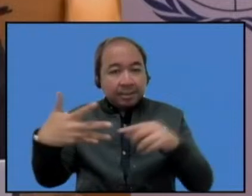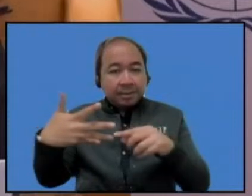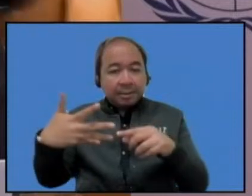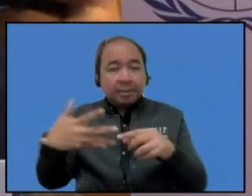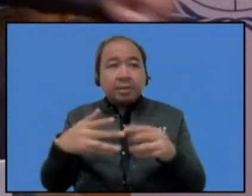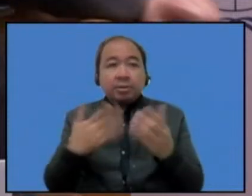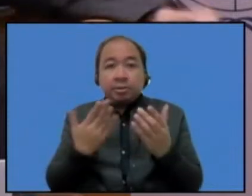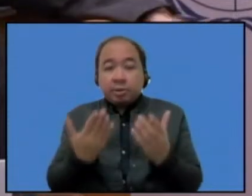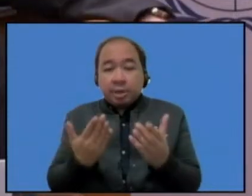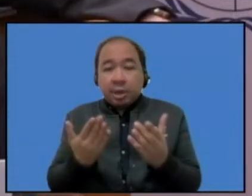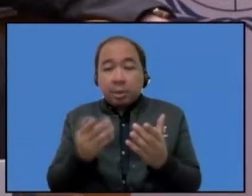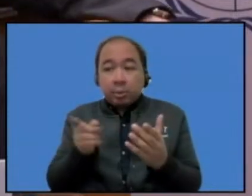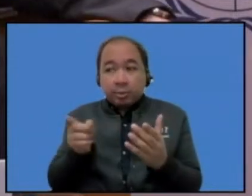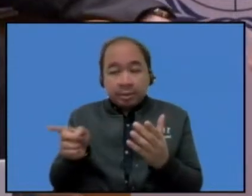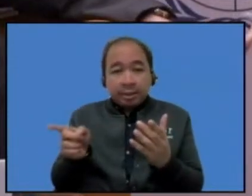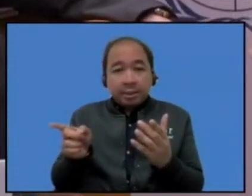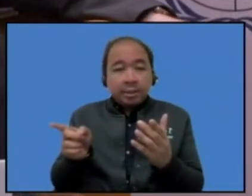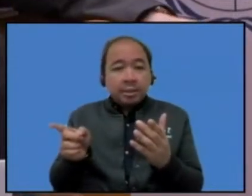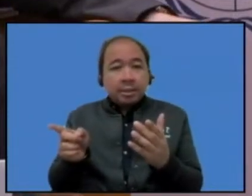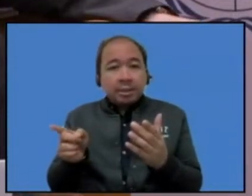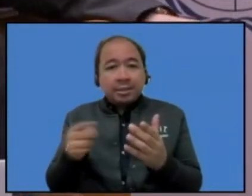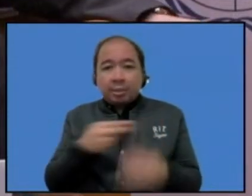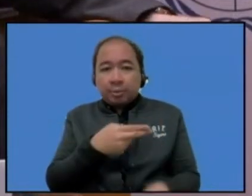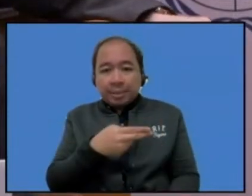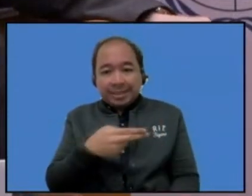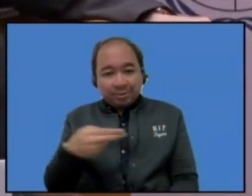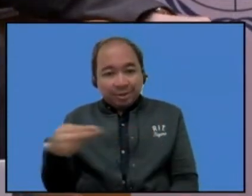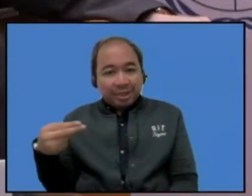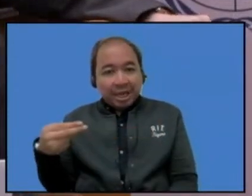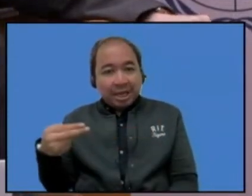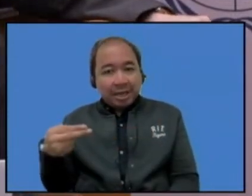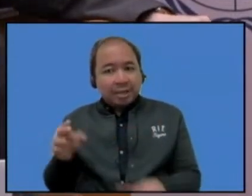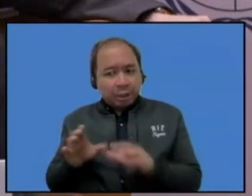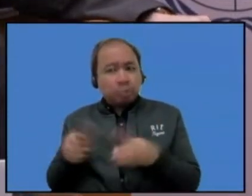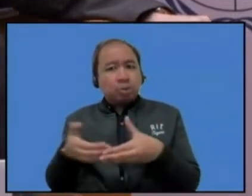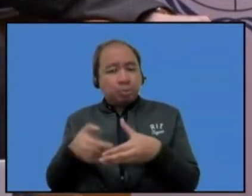with the Satu Data Migrasi Indonesia, we are trying to get